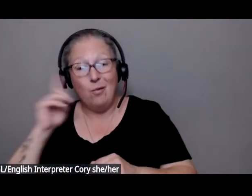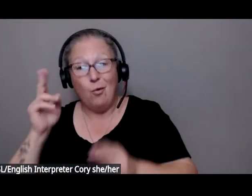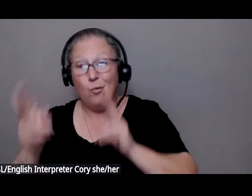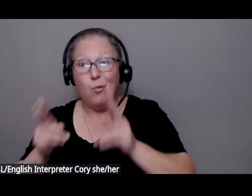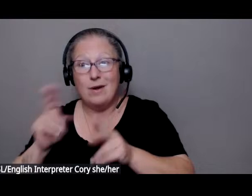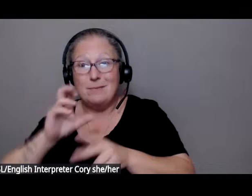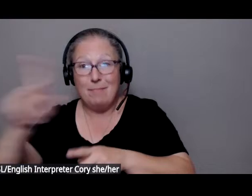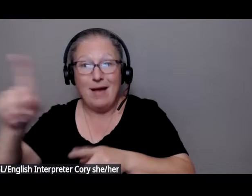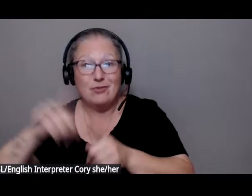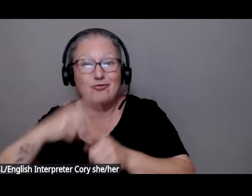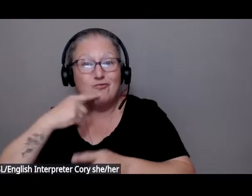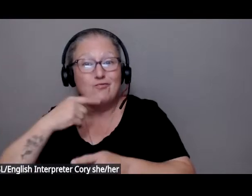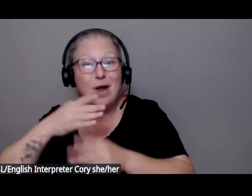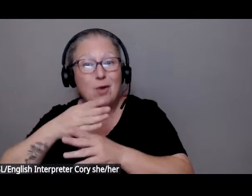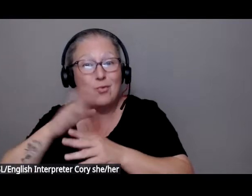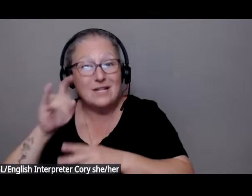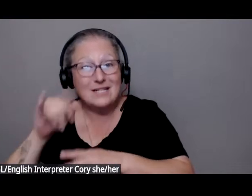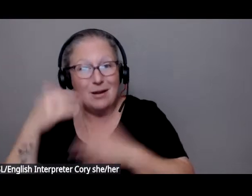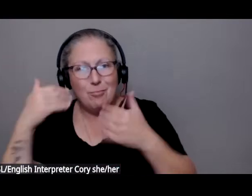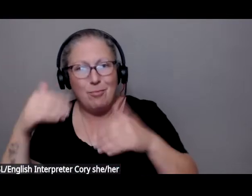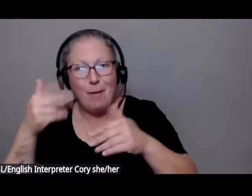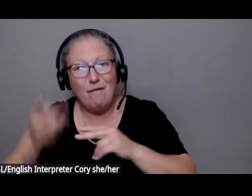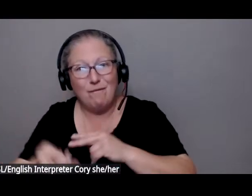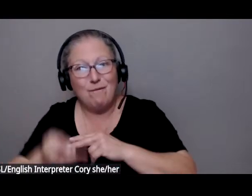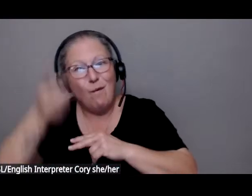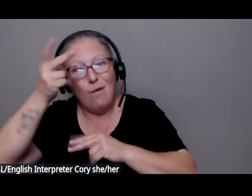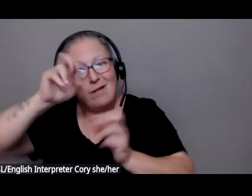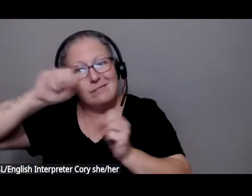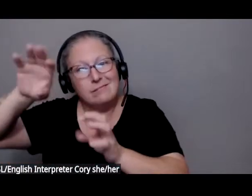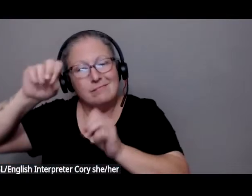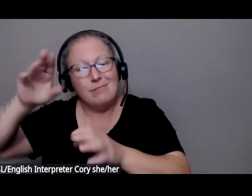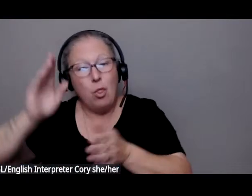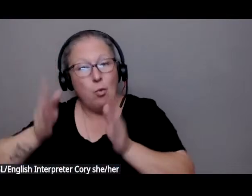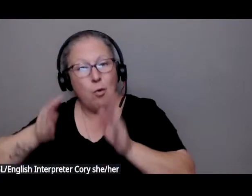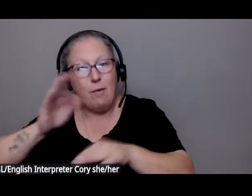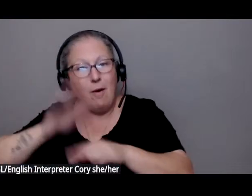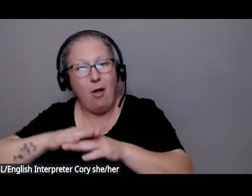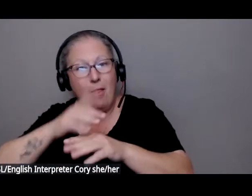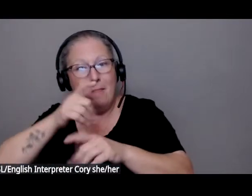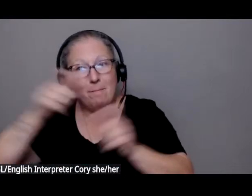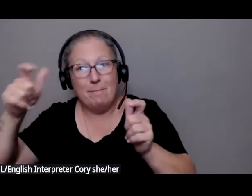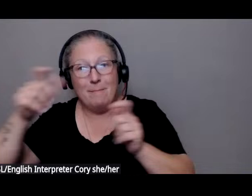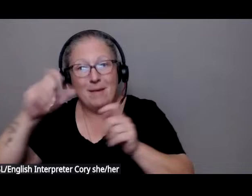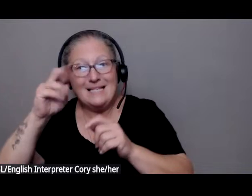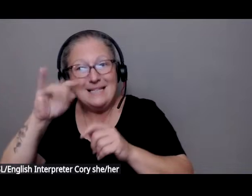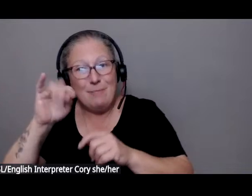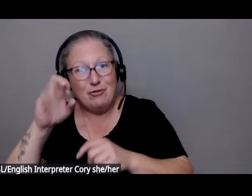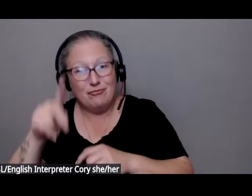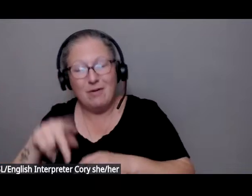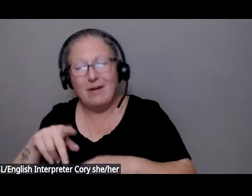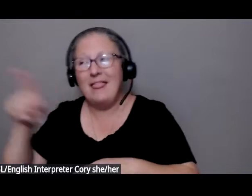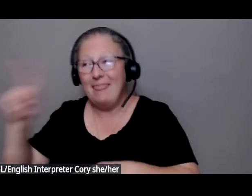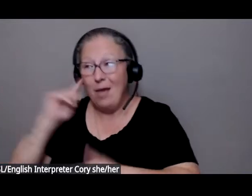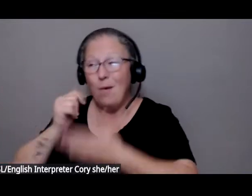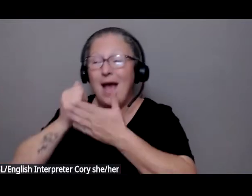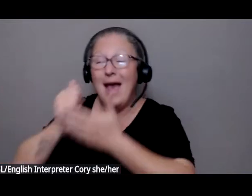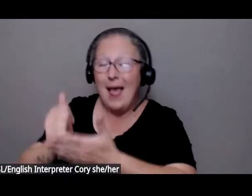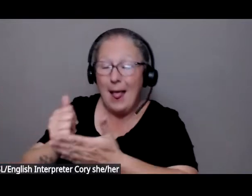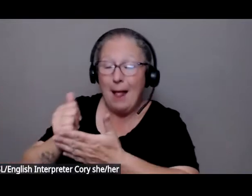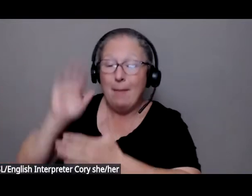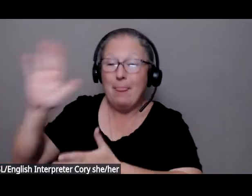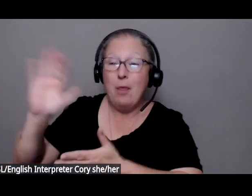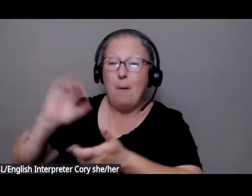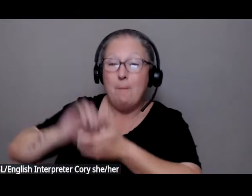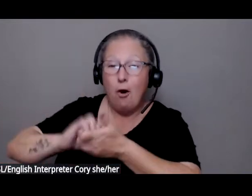Redwood City. Probably got a forklift loading that robot on that big rig, huh? And they're going to help out their